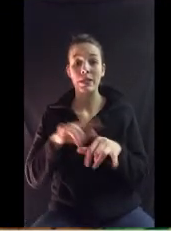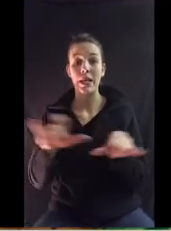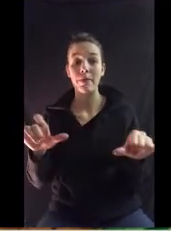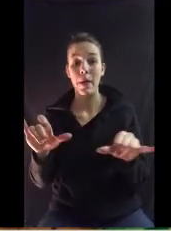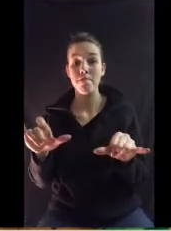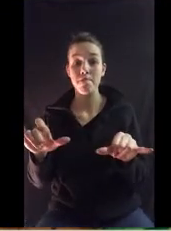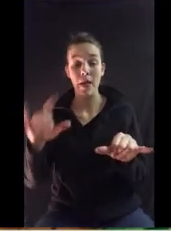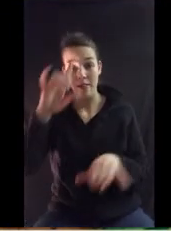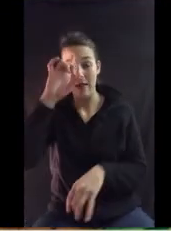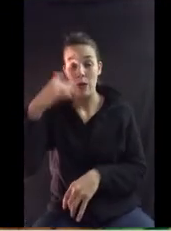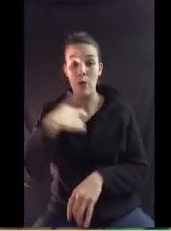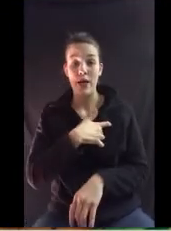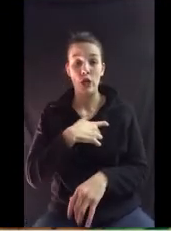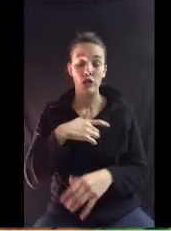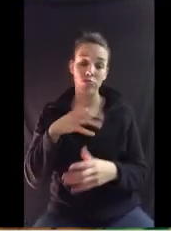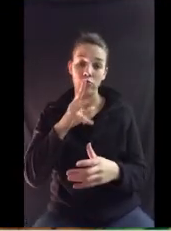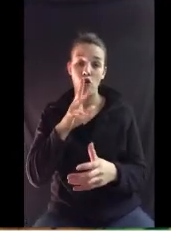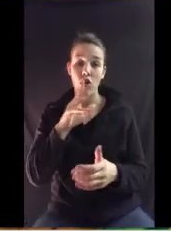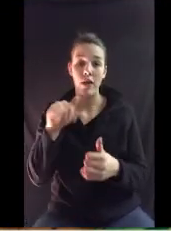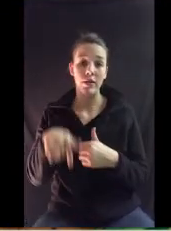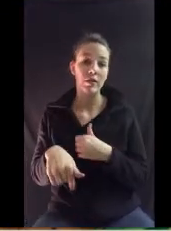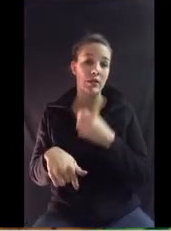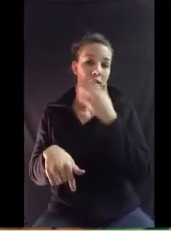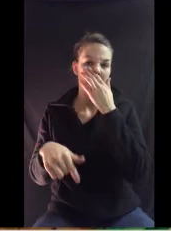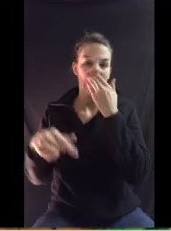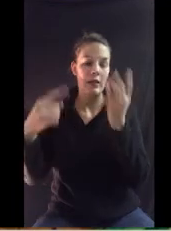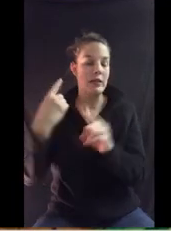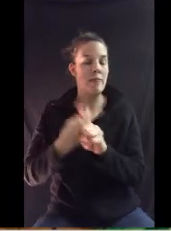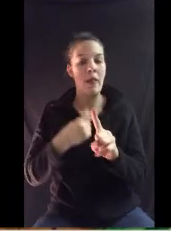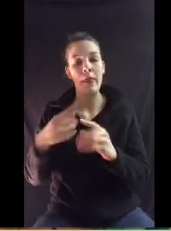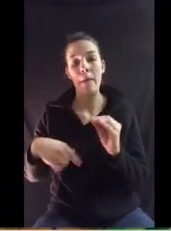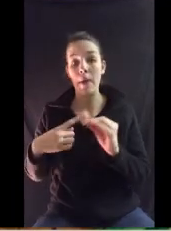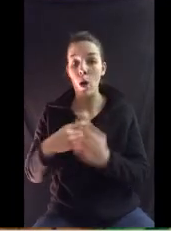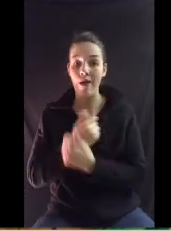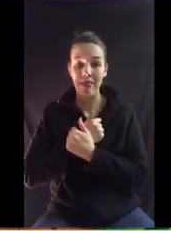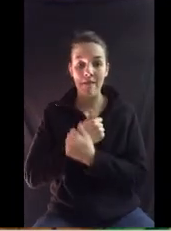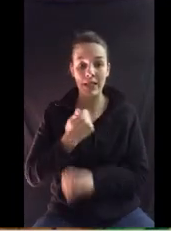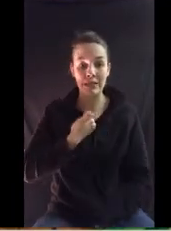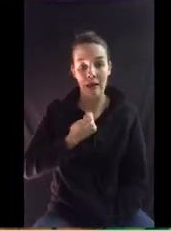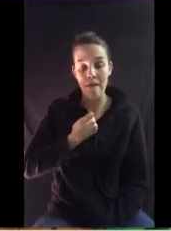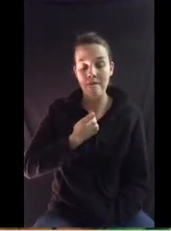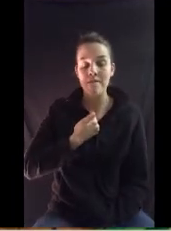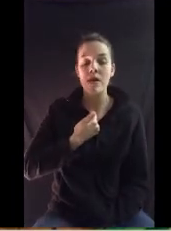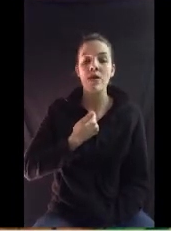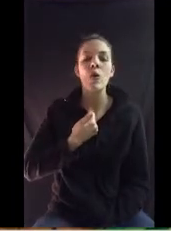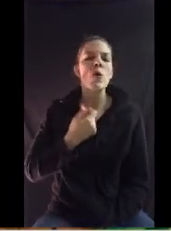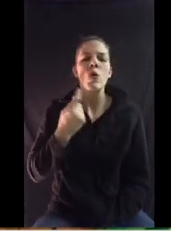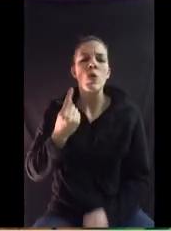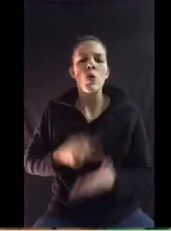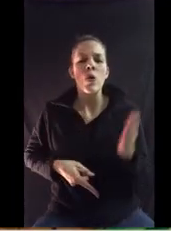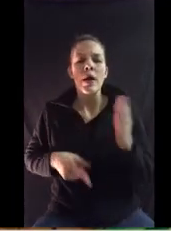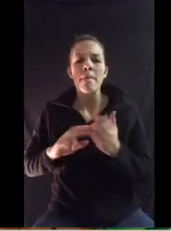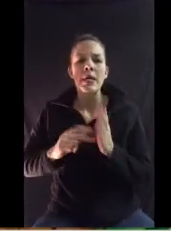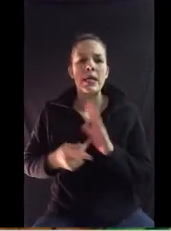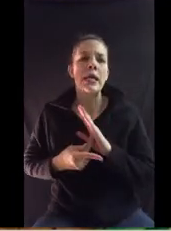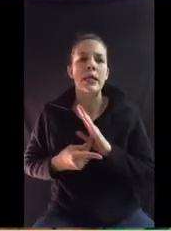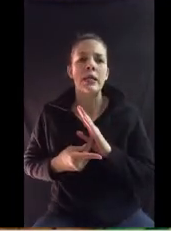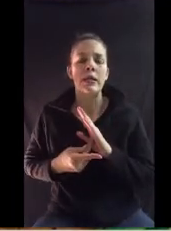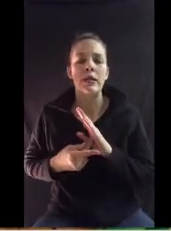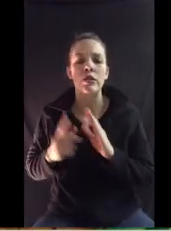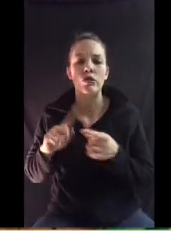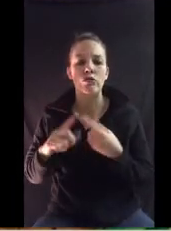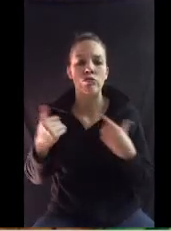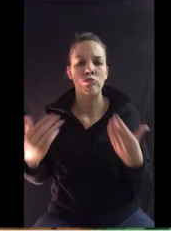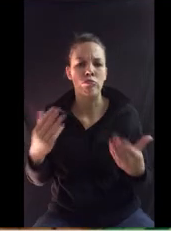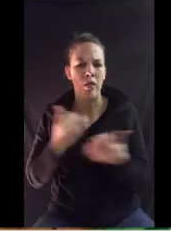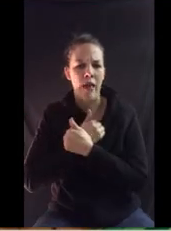challenges. And at the same time, I think as we're talking this month about loving ourselves, what does